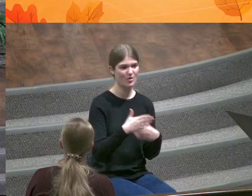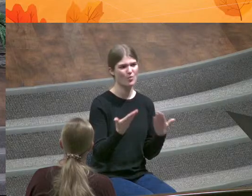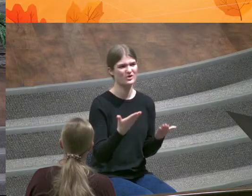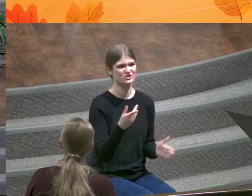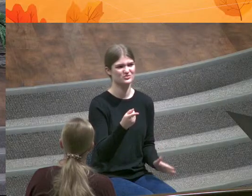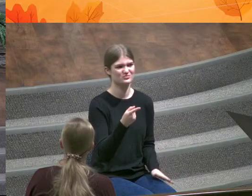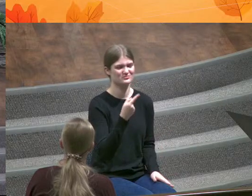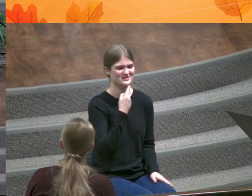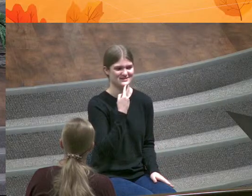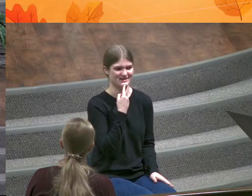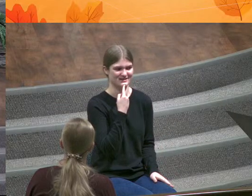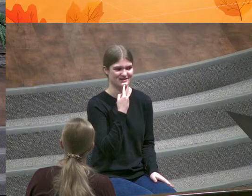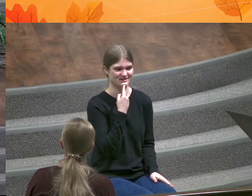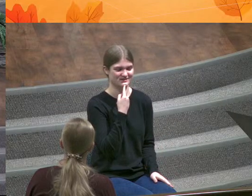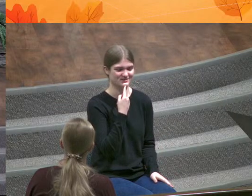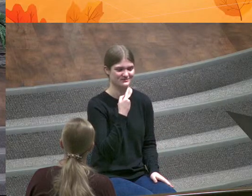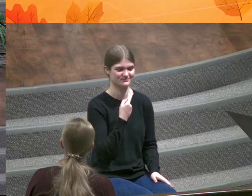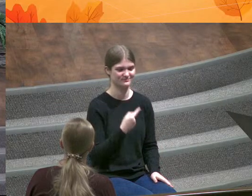what would you say?